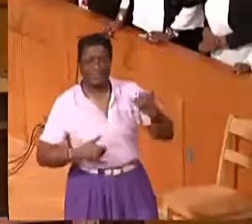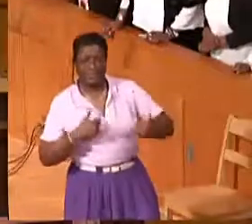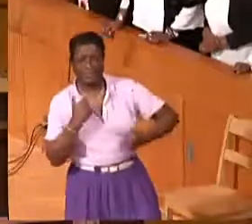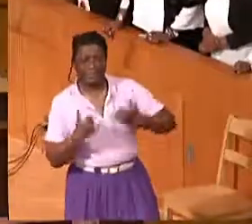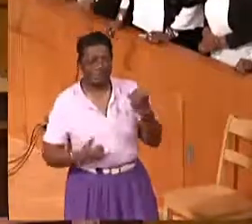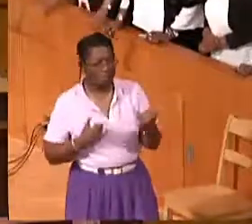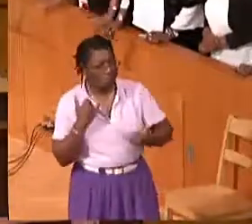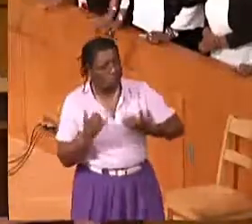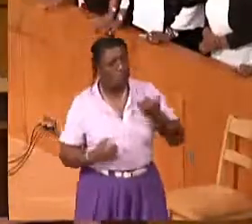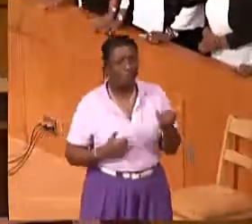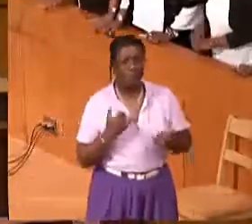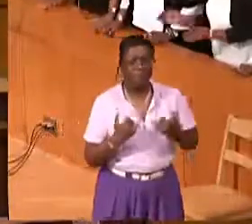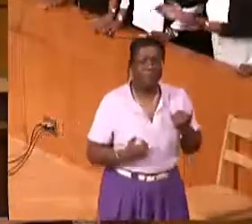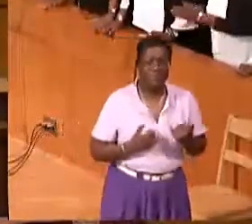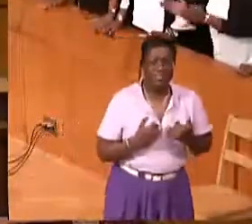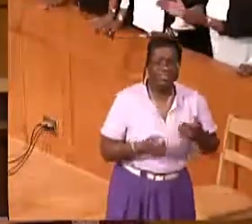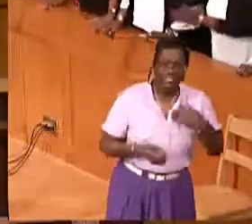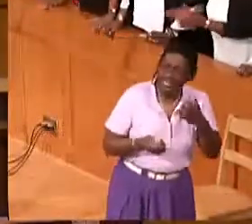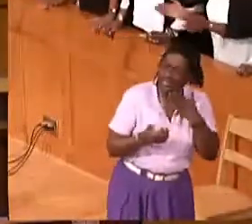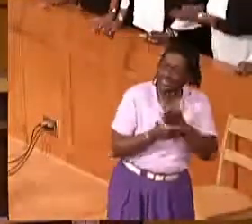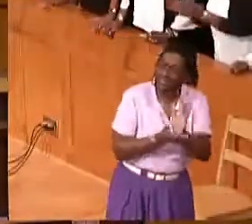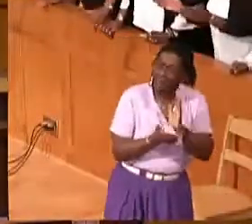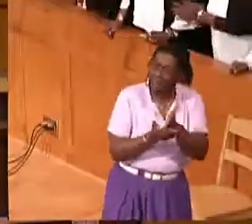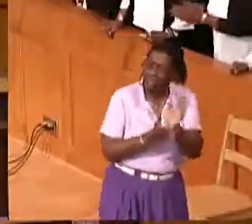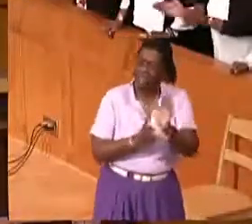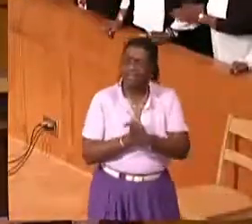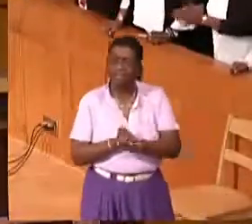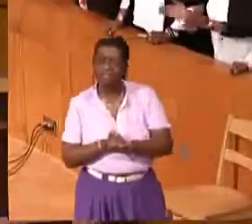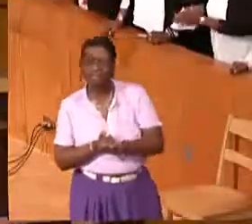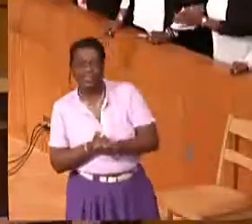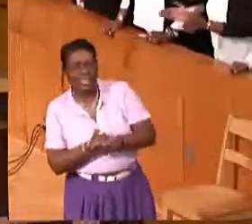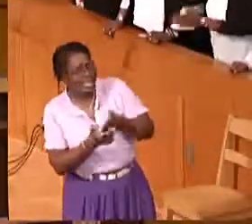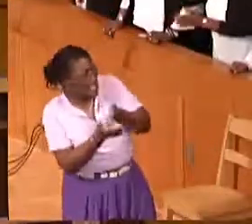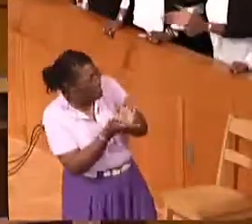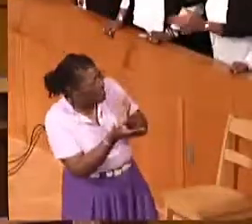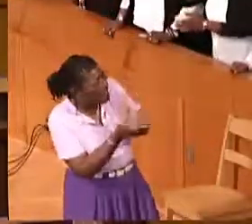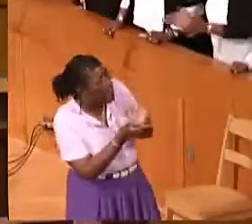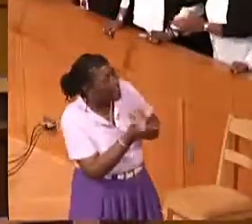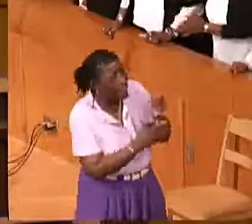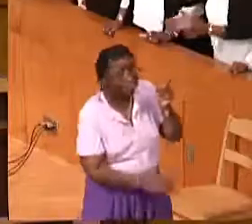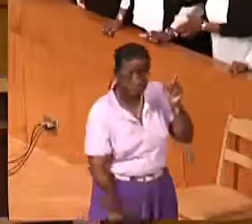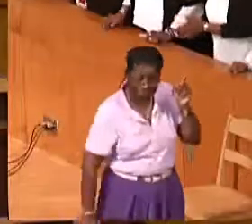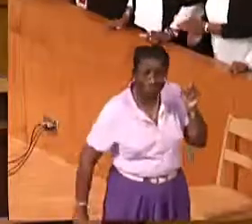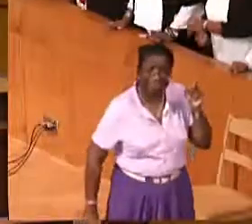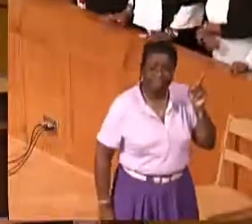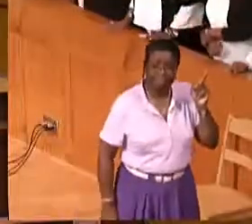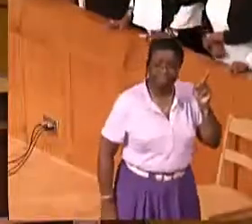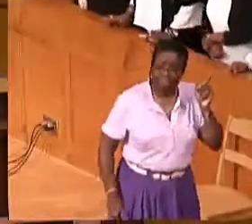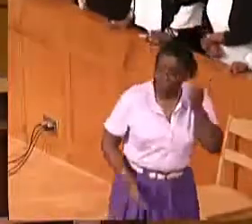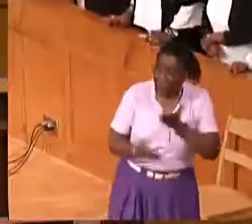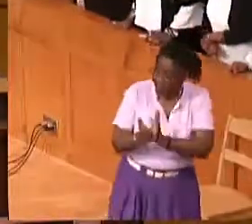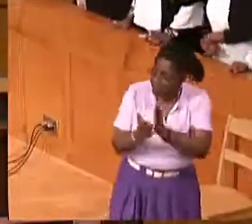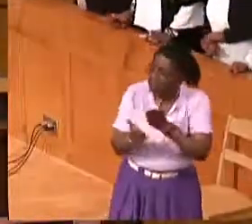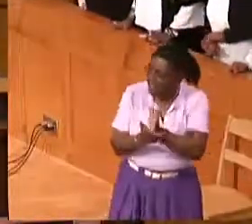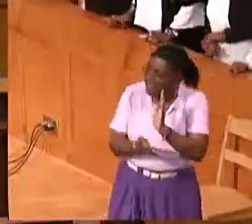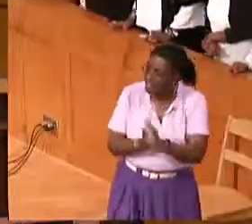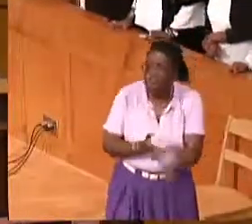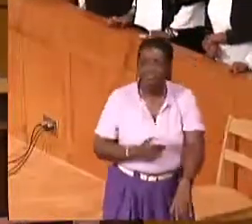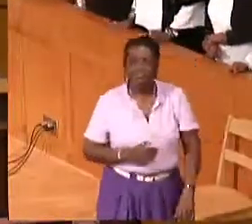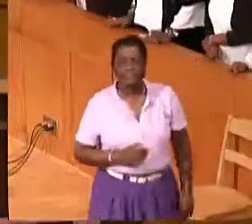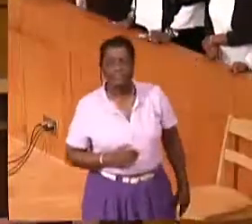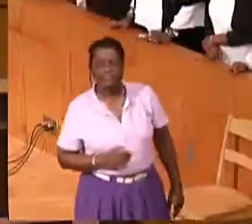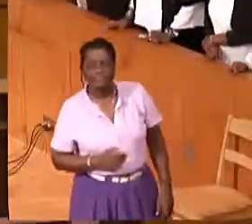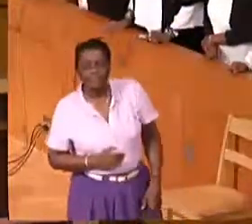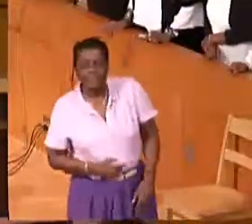view. Ain't he all right? Ain't he all right? Ain't he all right? If